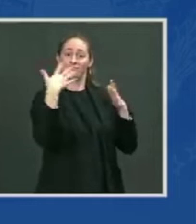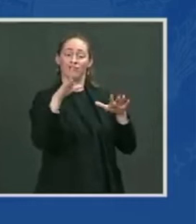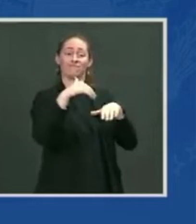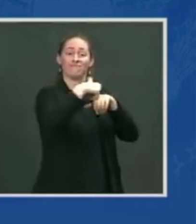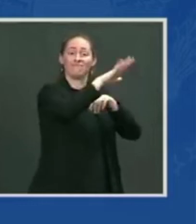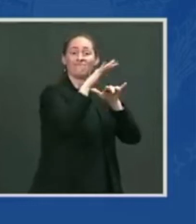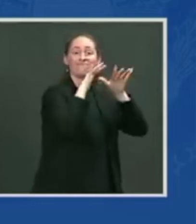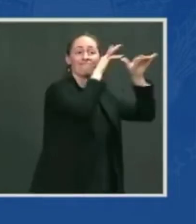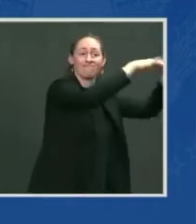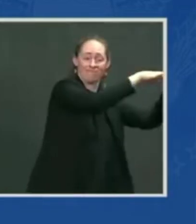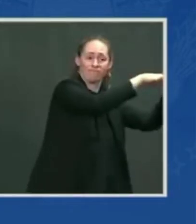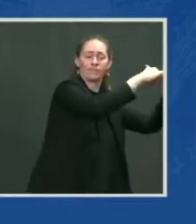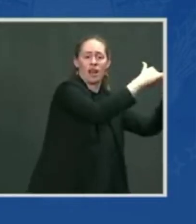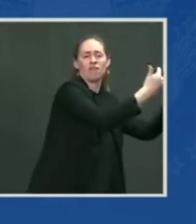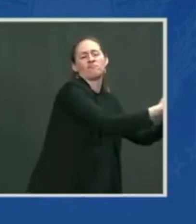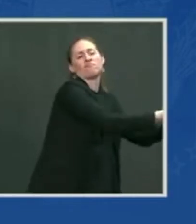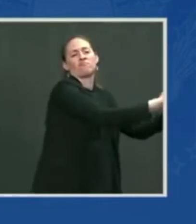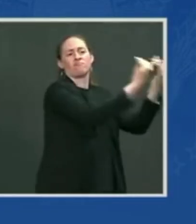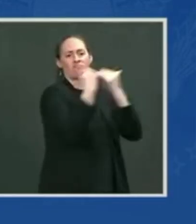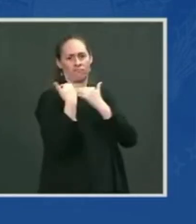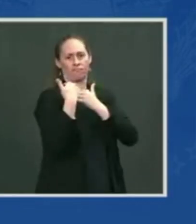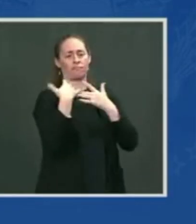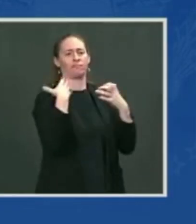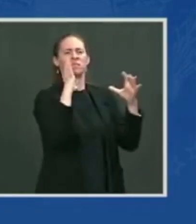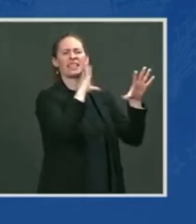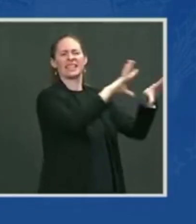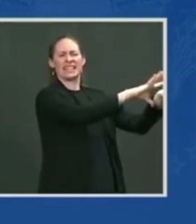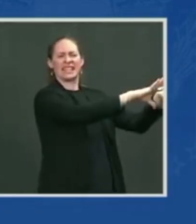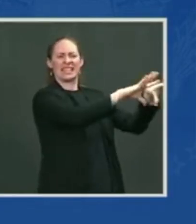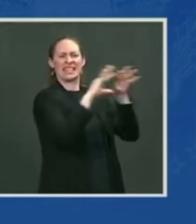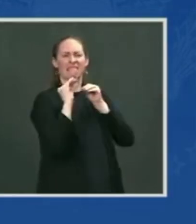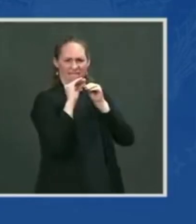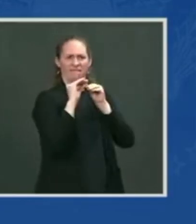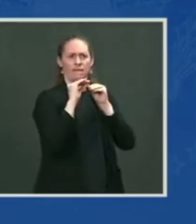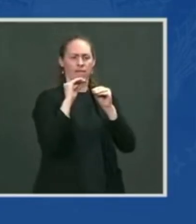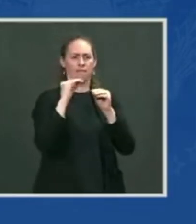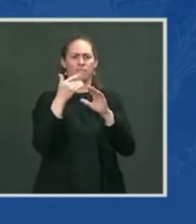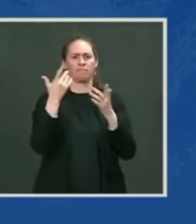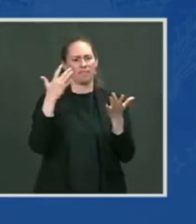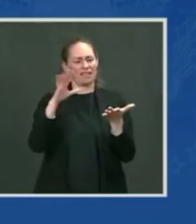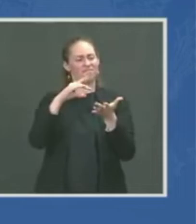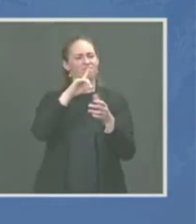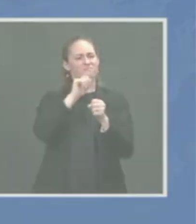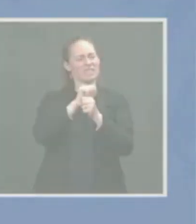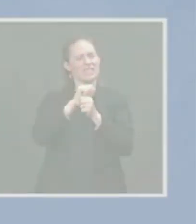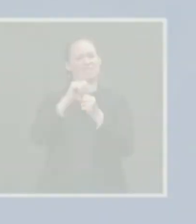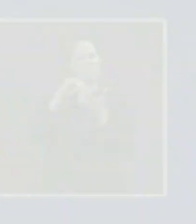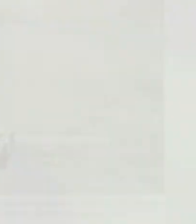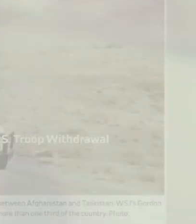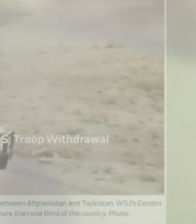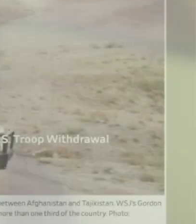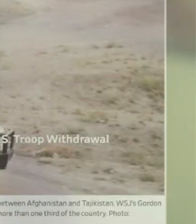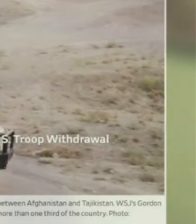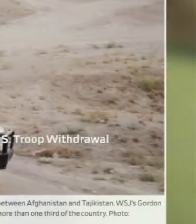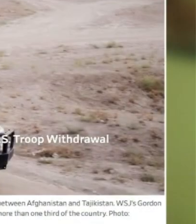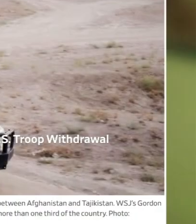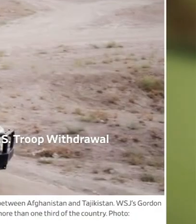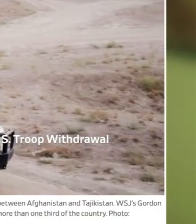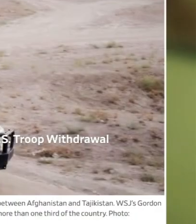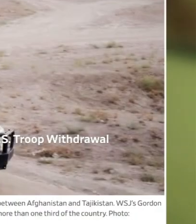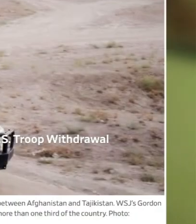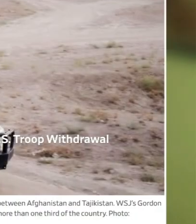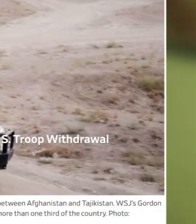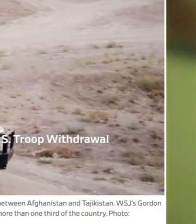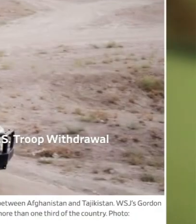of Afghanistan before we mark the 20th anniversary of that heinous attack on September 11th. Now, as the